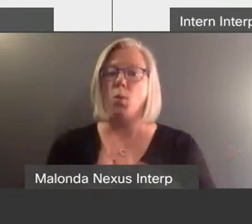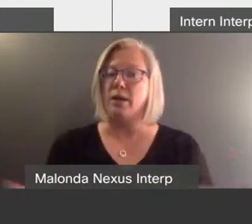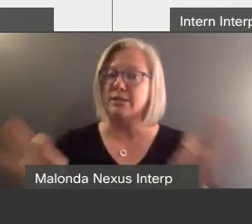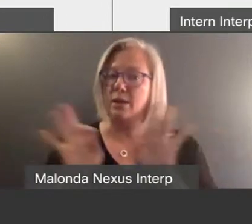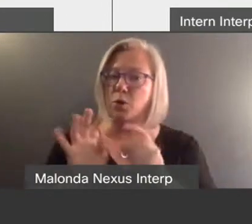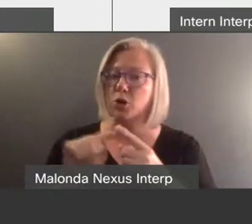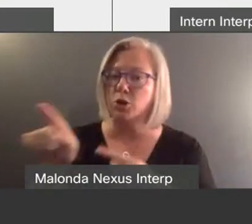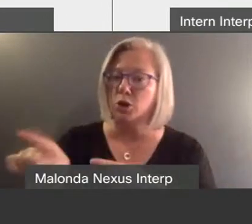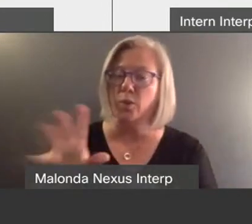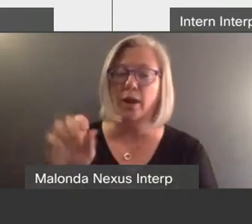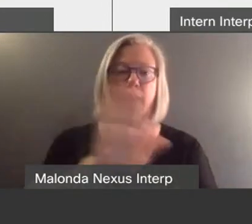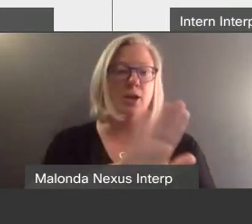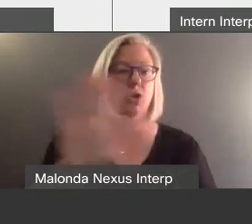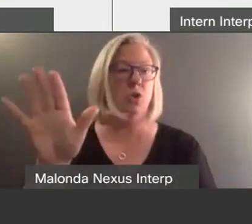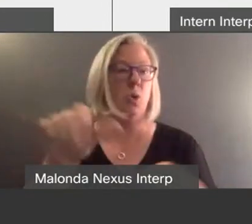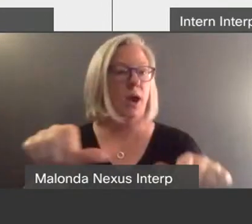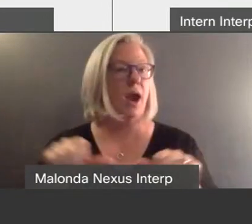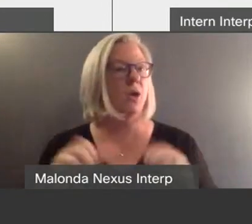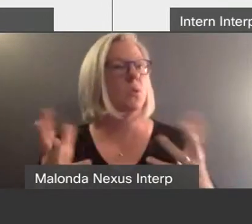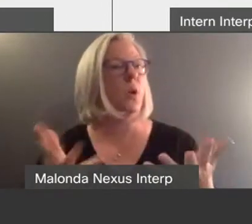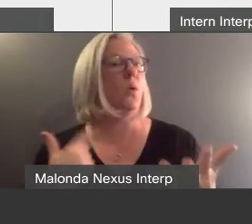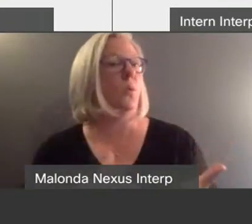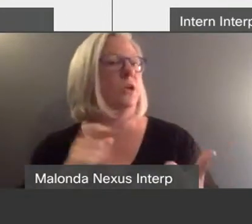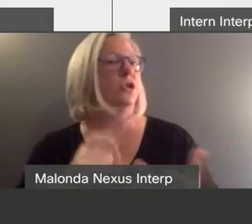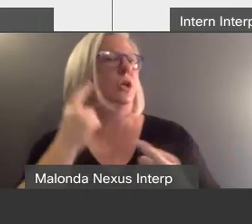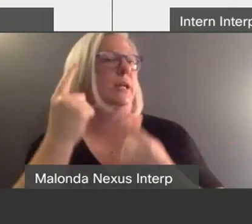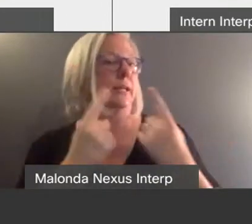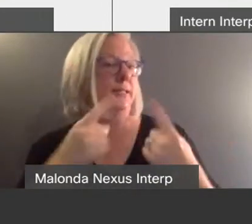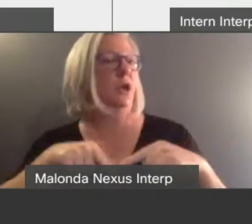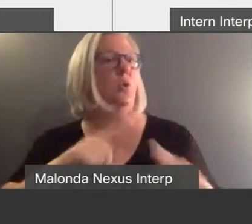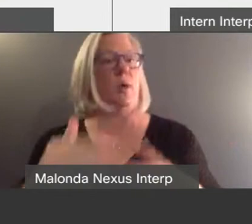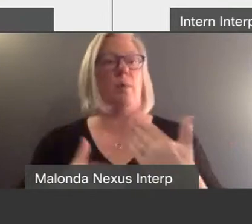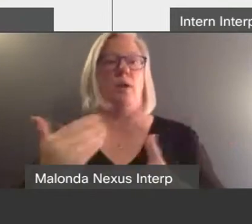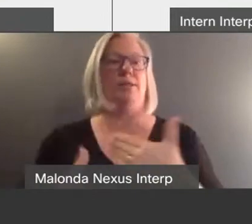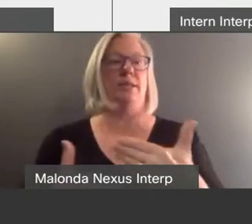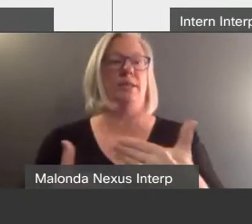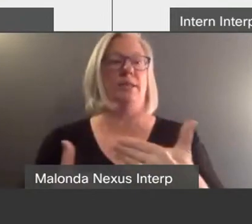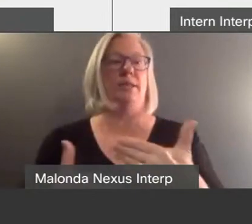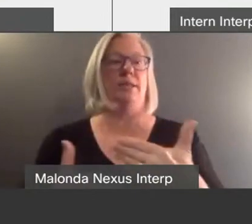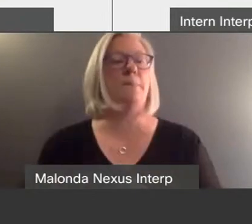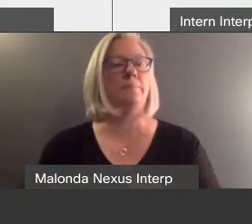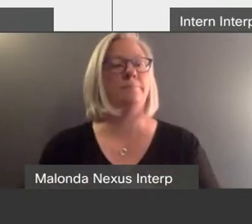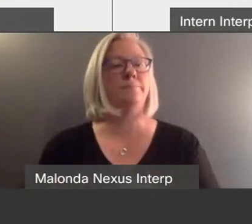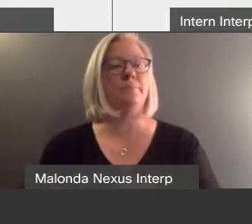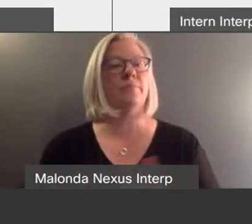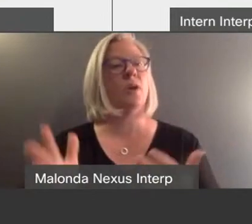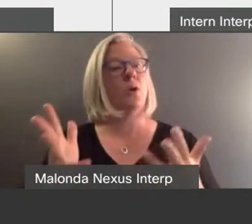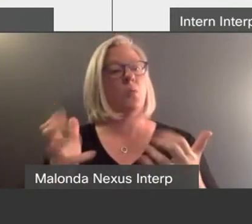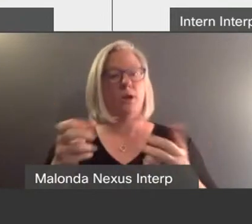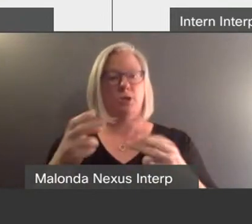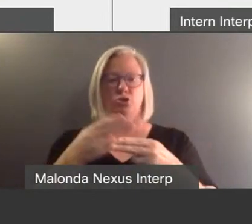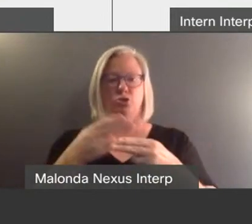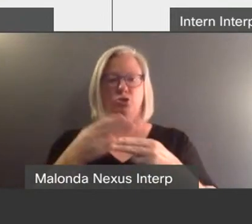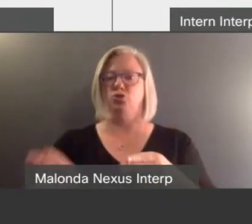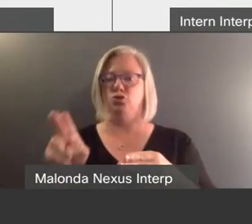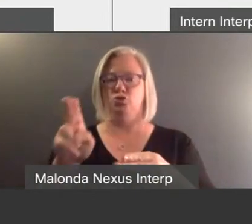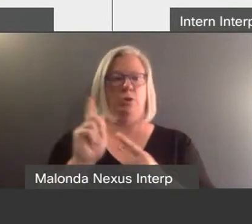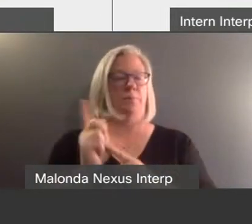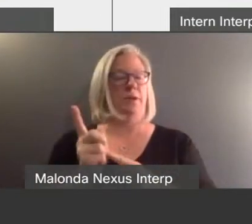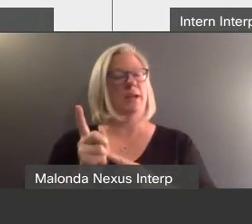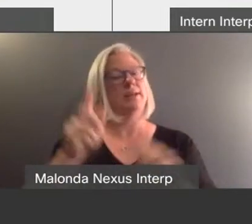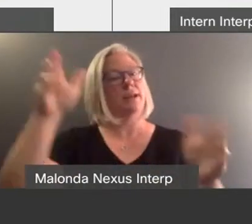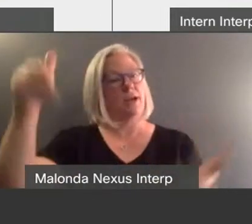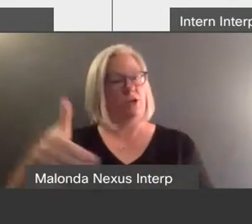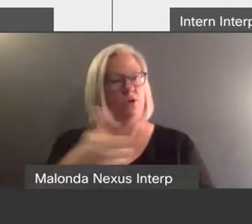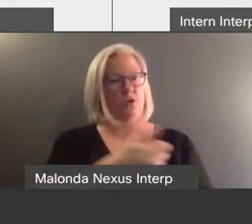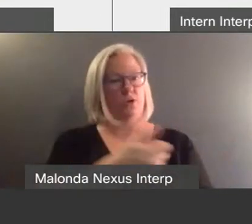in your areas and what we should consider as we go through this process. I'd like to take a quick minute to introduce a few of our members, and we'll